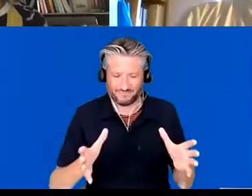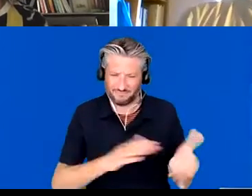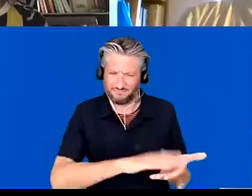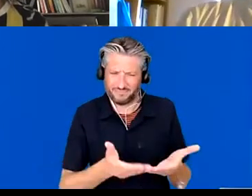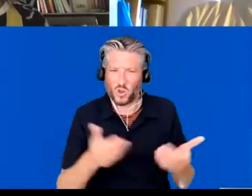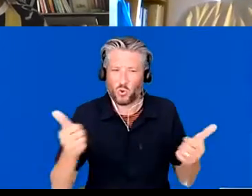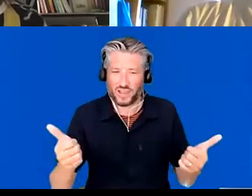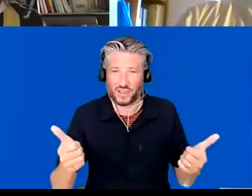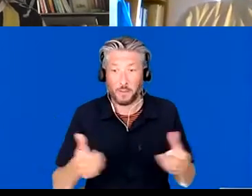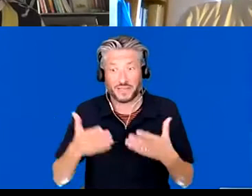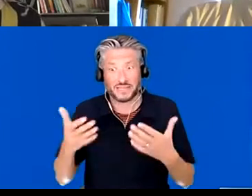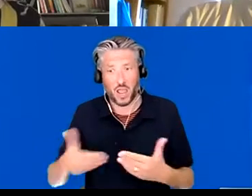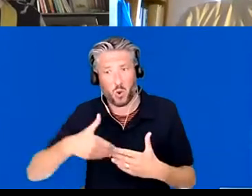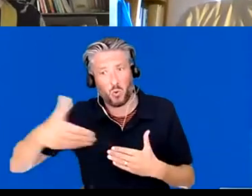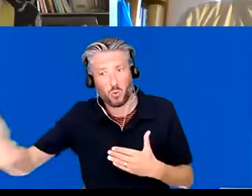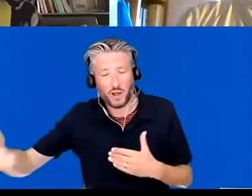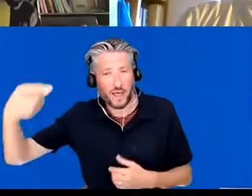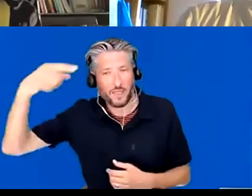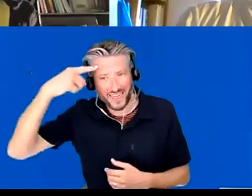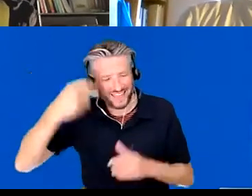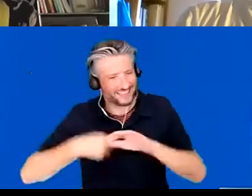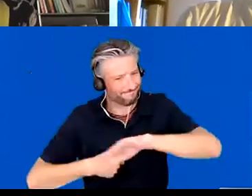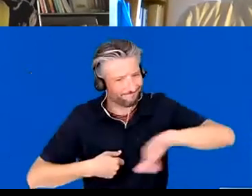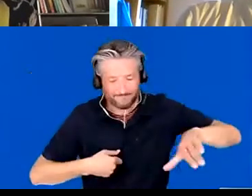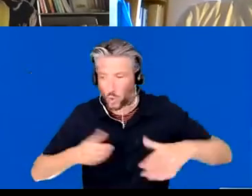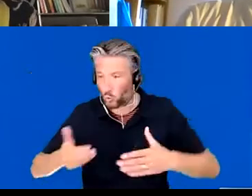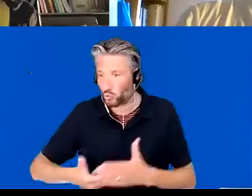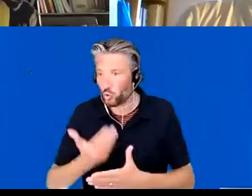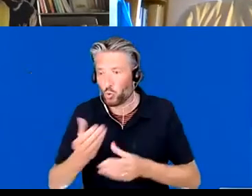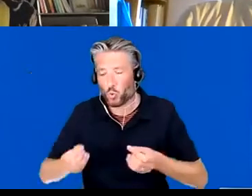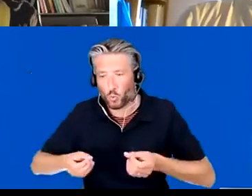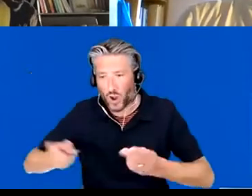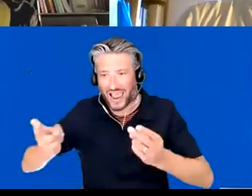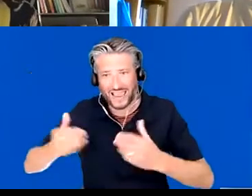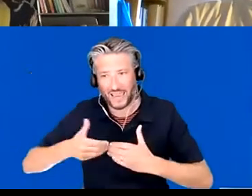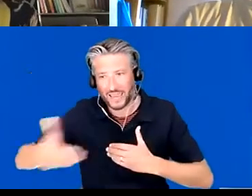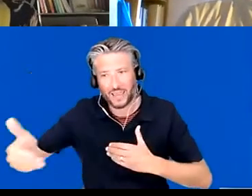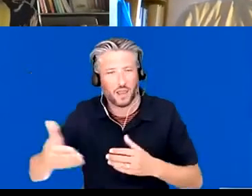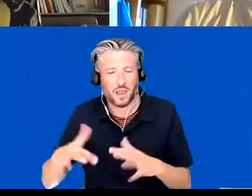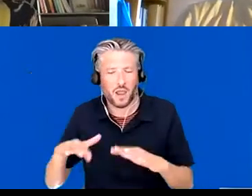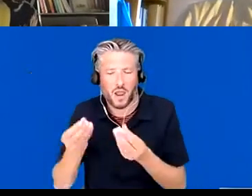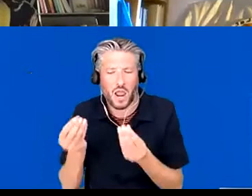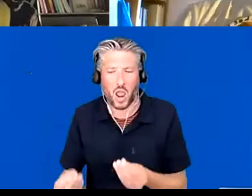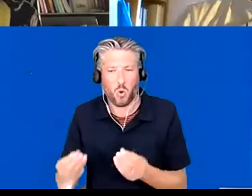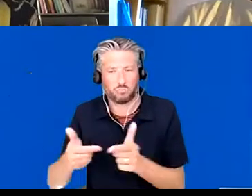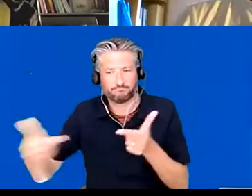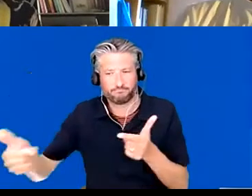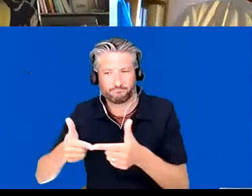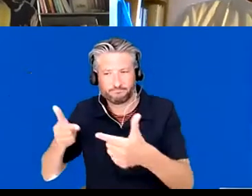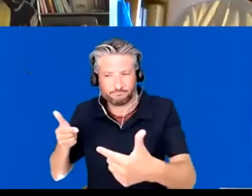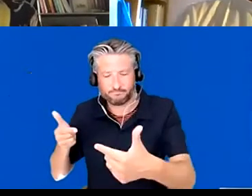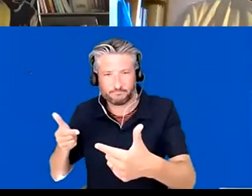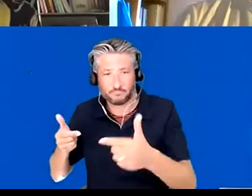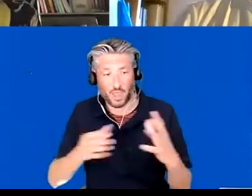all of the things that we have had in physical conference, do we actually need them? So currently our discussion was very much focused on trying to recreate